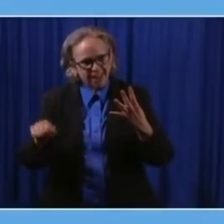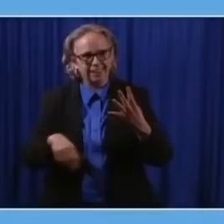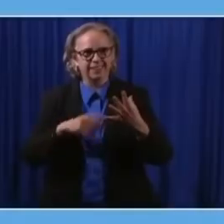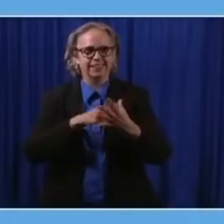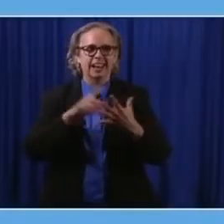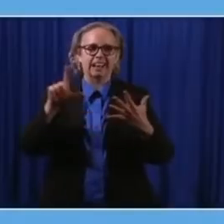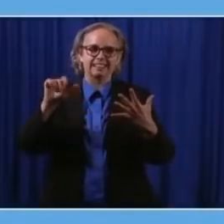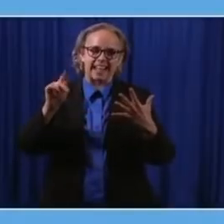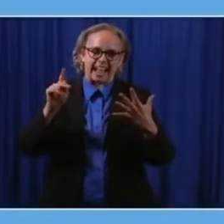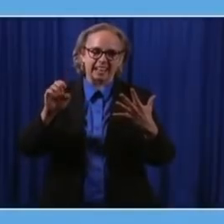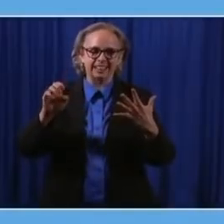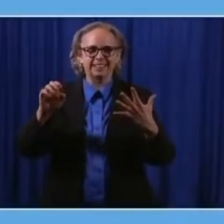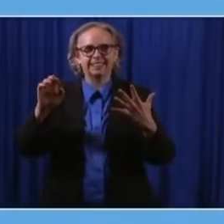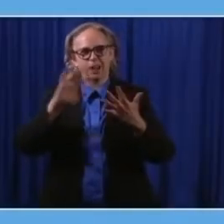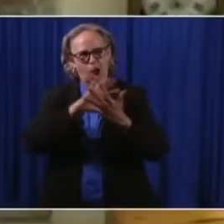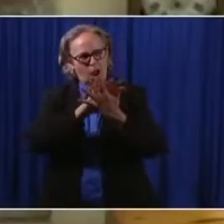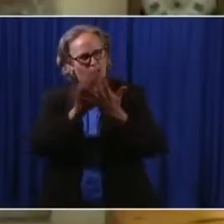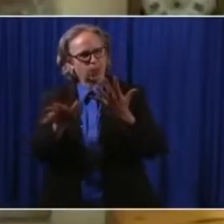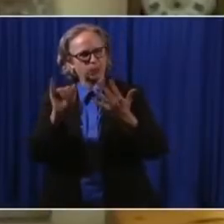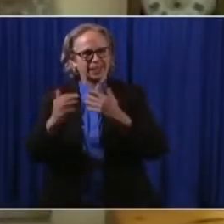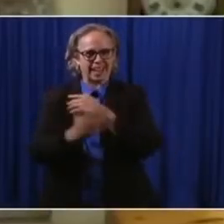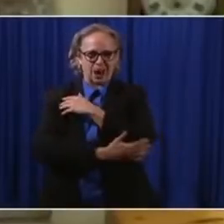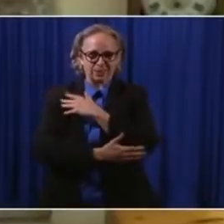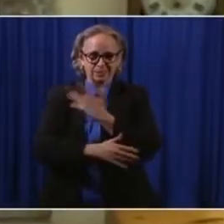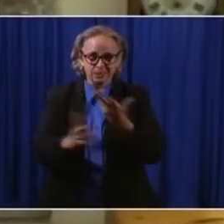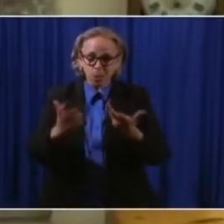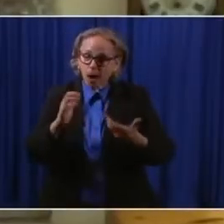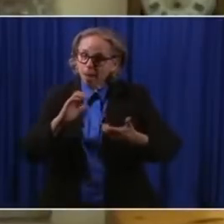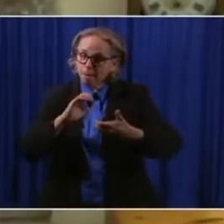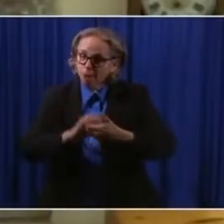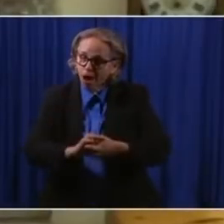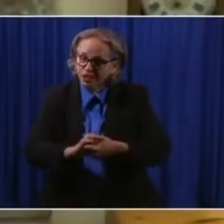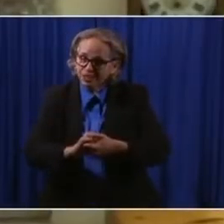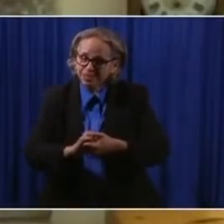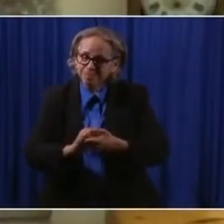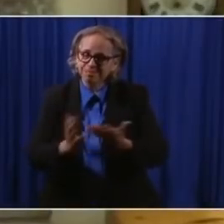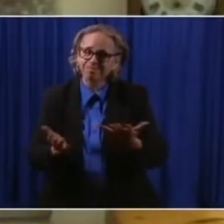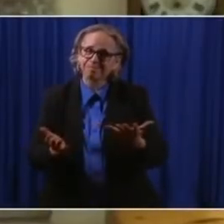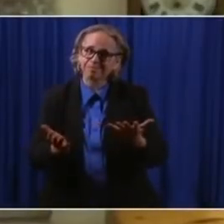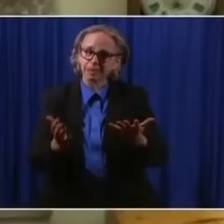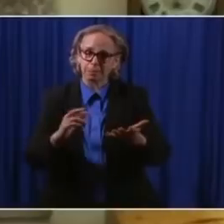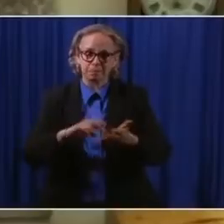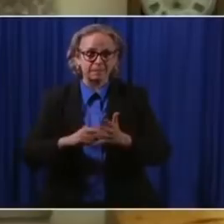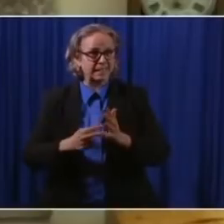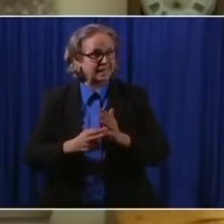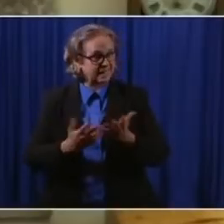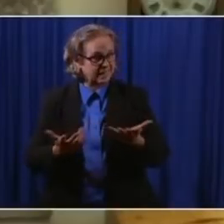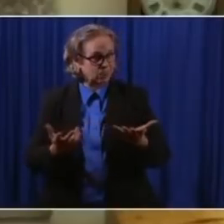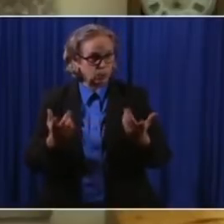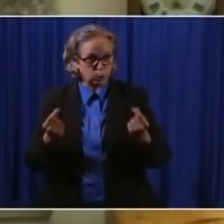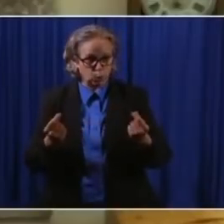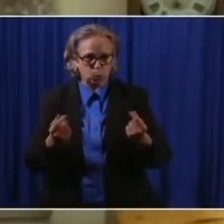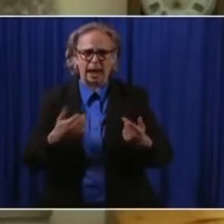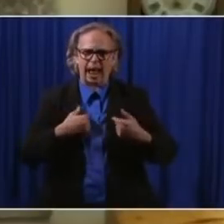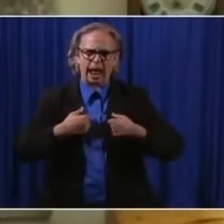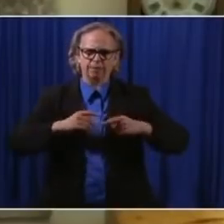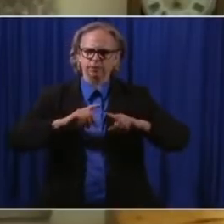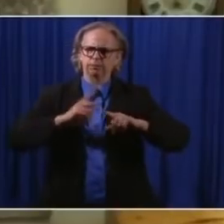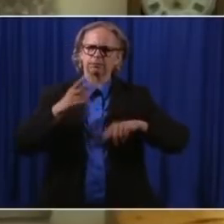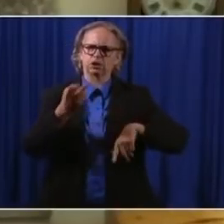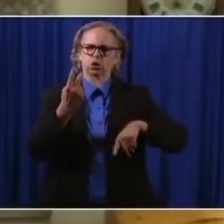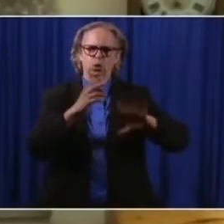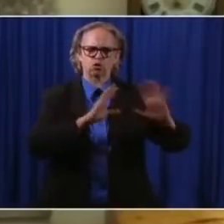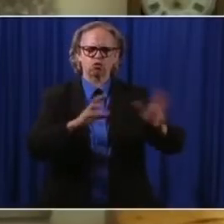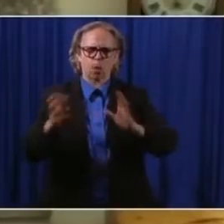And what partnership means is really it's 2 different things, 2 different groups, usually one group to take the